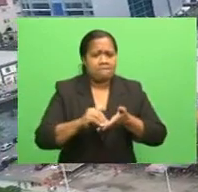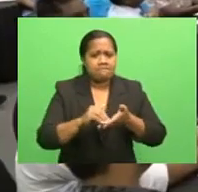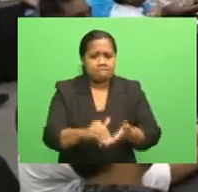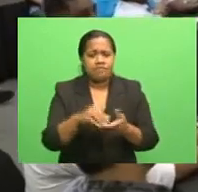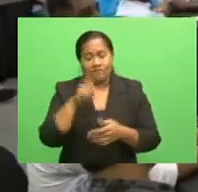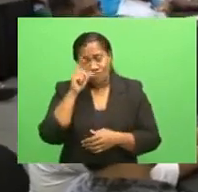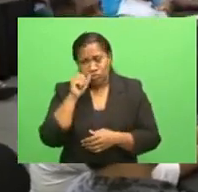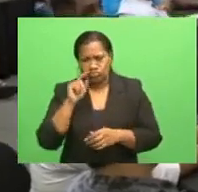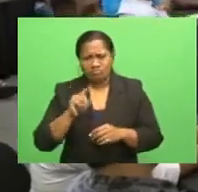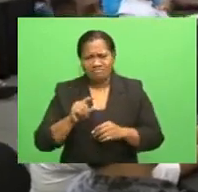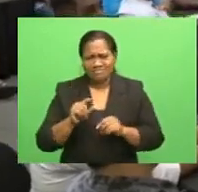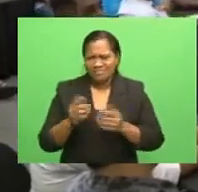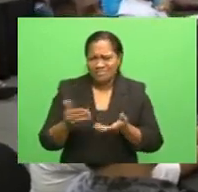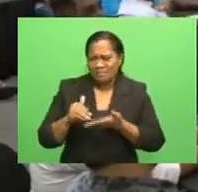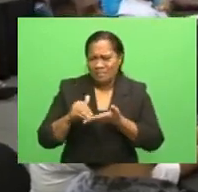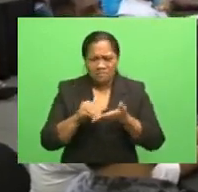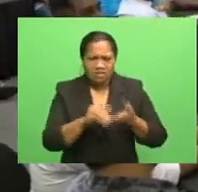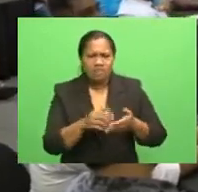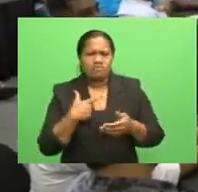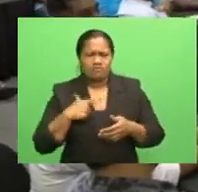times. I mentioned to you earlier on,